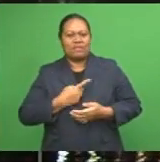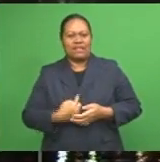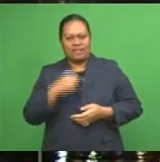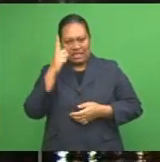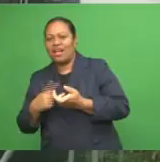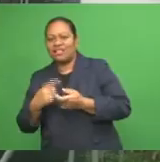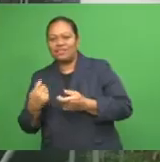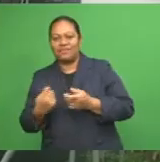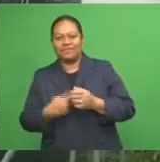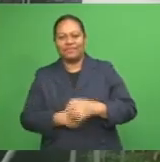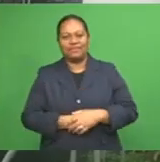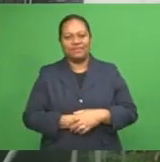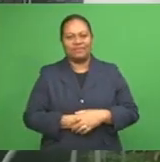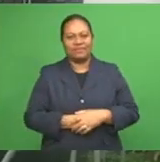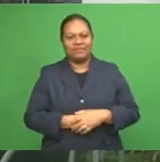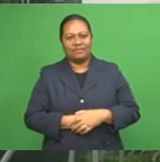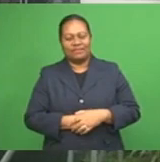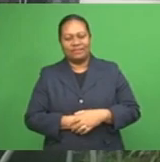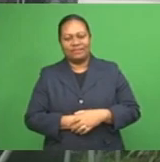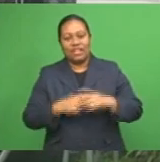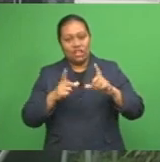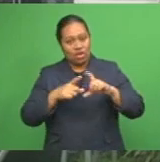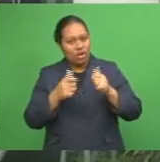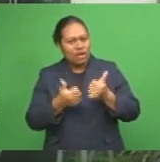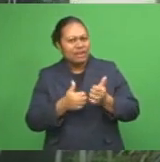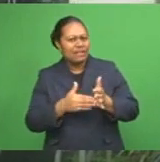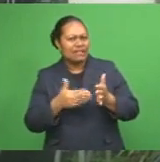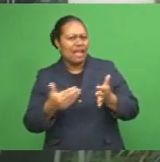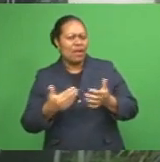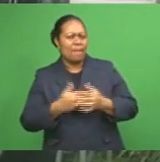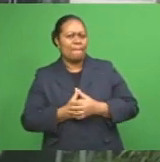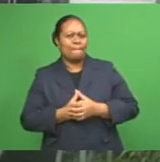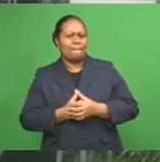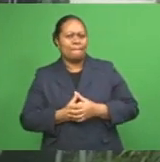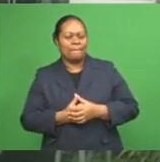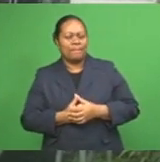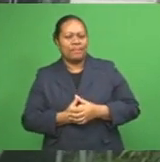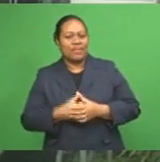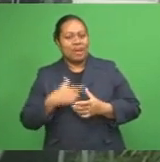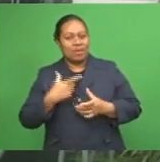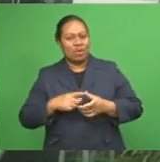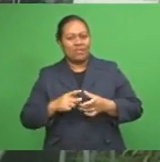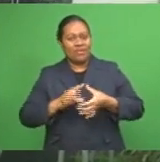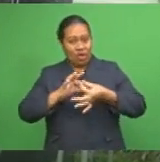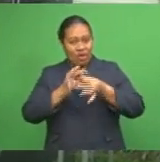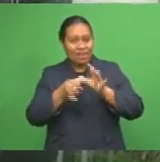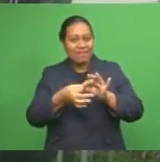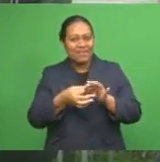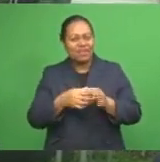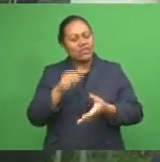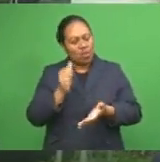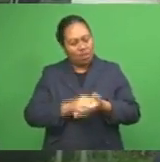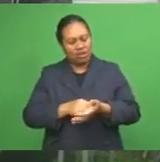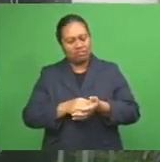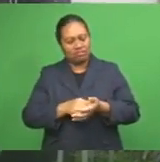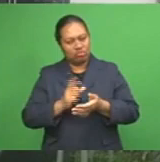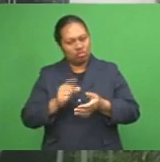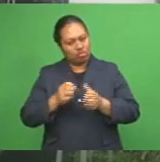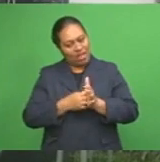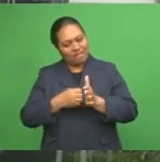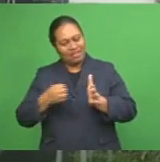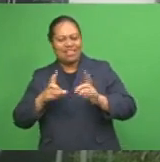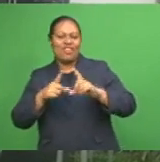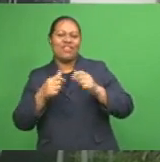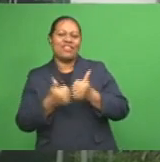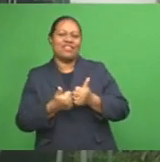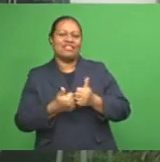Olympic team. The contracts were due to culminate after the Olympics, which was the right thing to do. And now as a